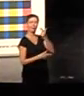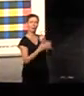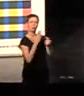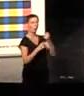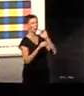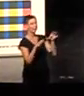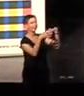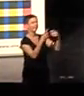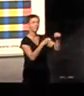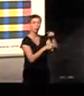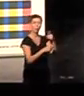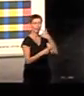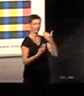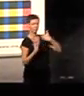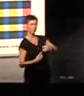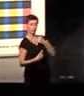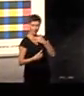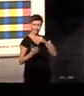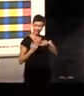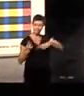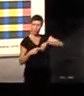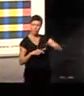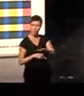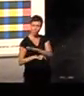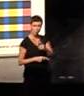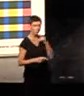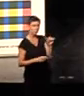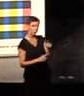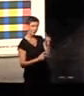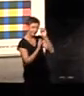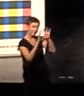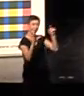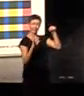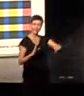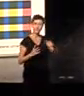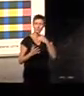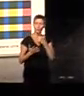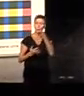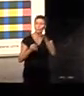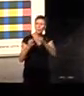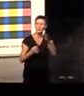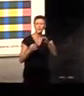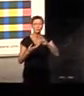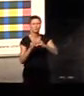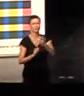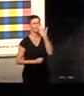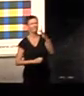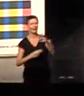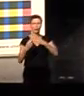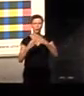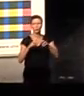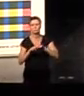normal citizens show die had voorzien politicians creating op toen het effect fake-nieuws